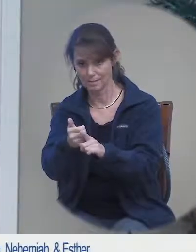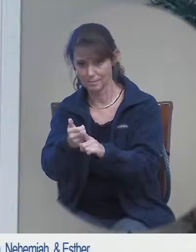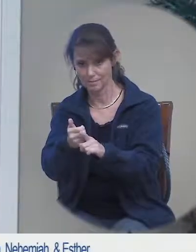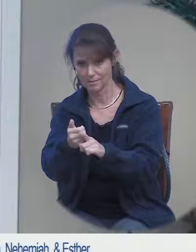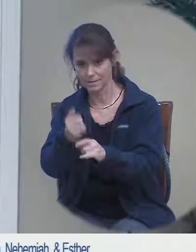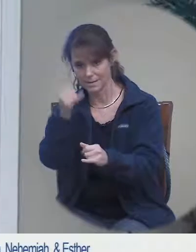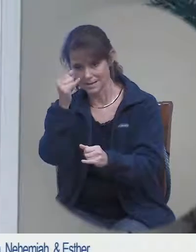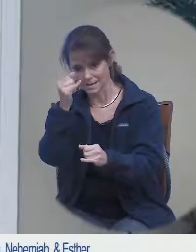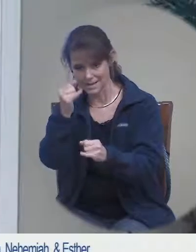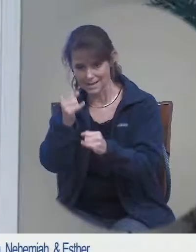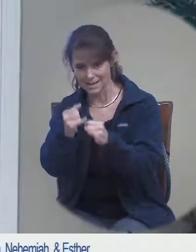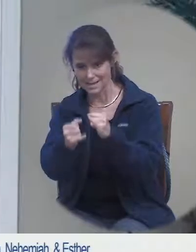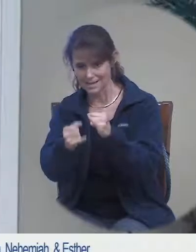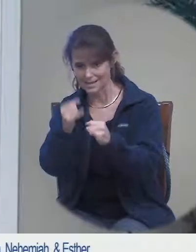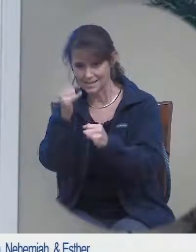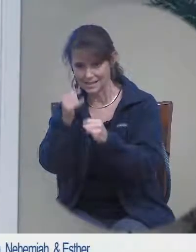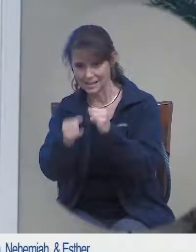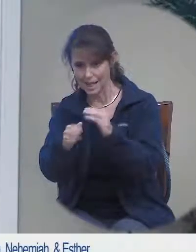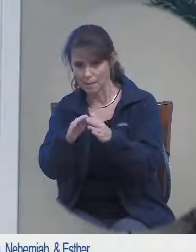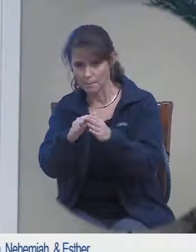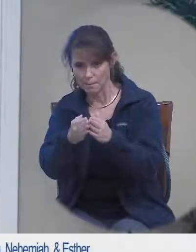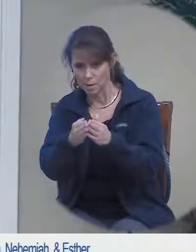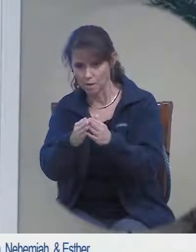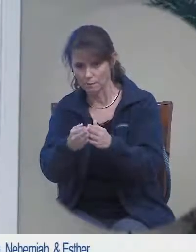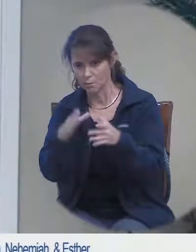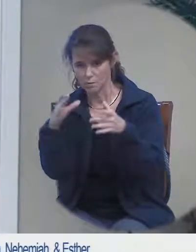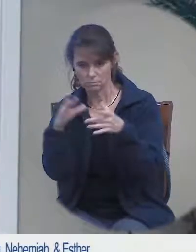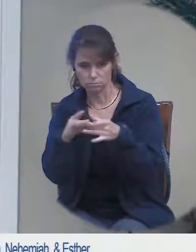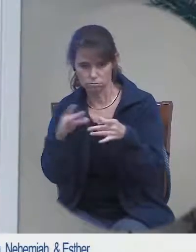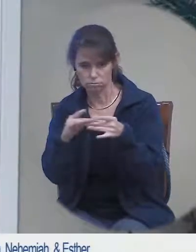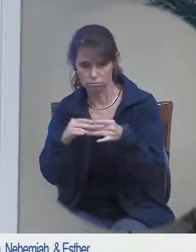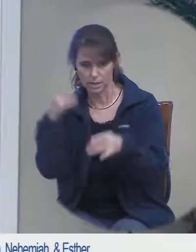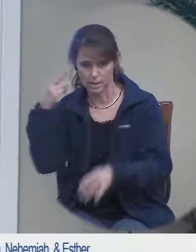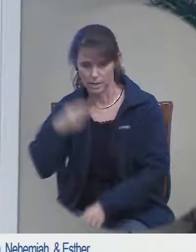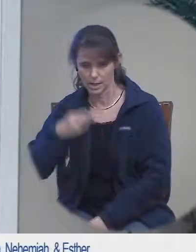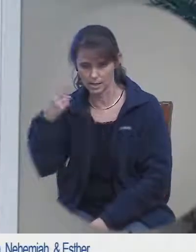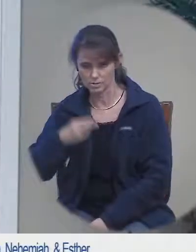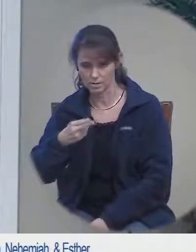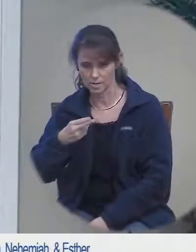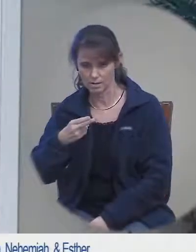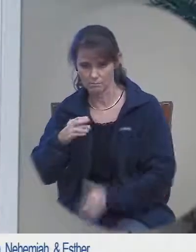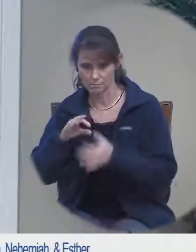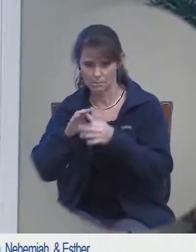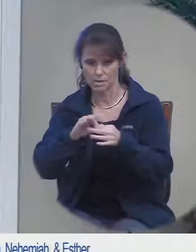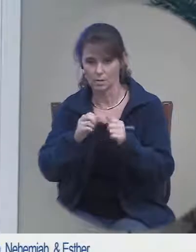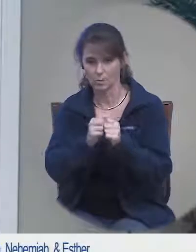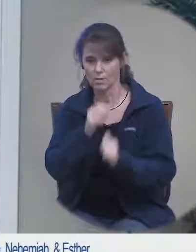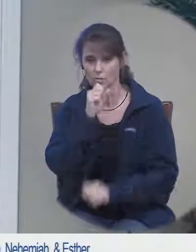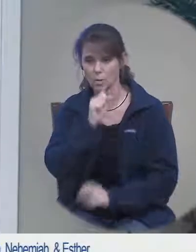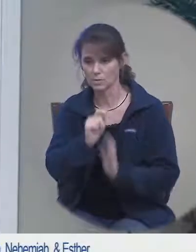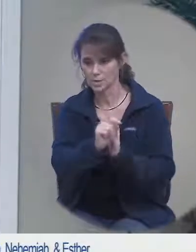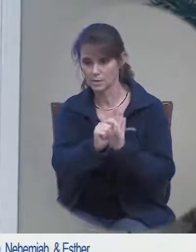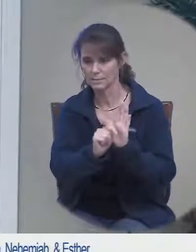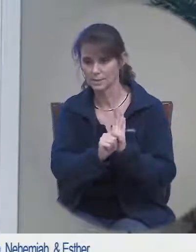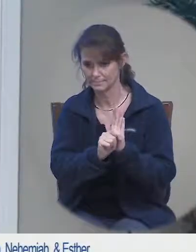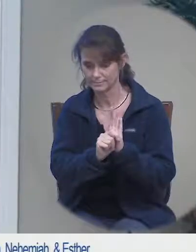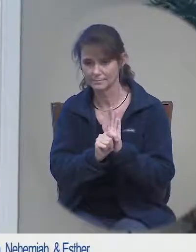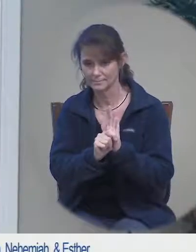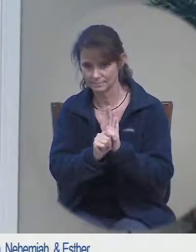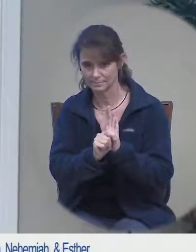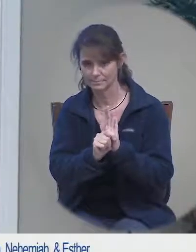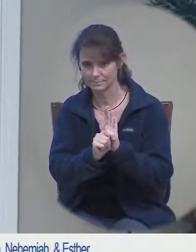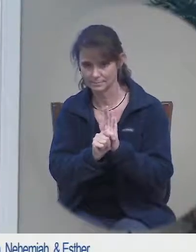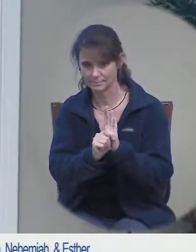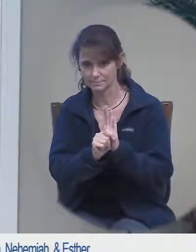of narrative history we've got in the Old Testament. Now, the prophets mention a few isolated instances, But as far